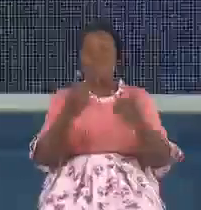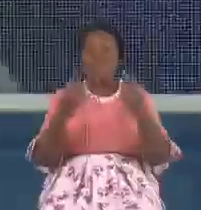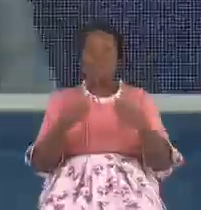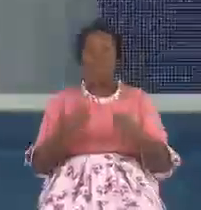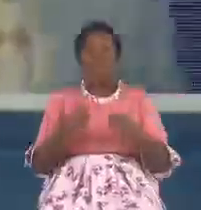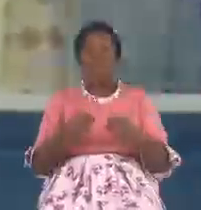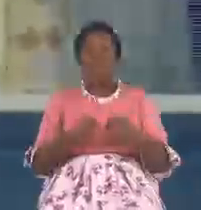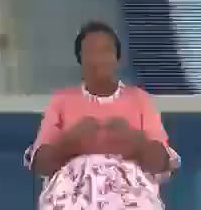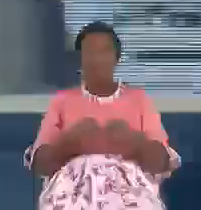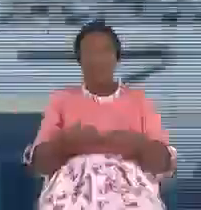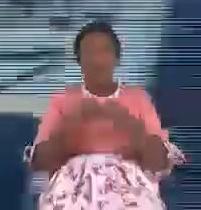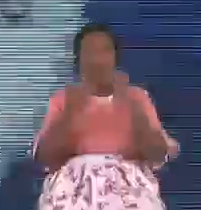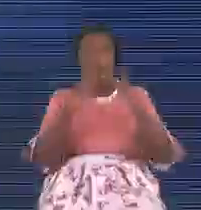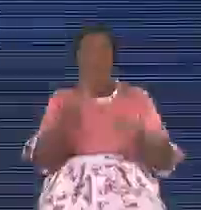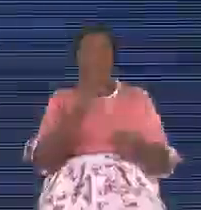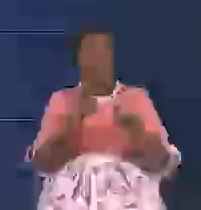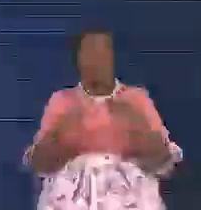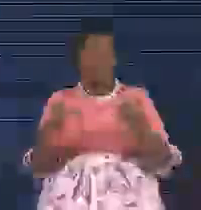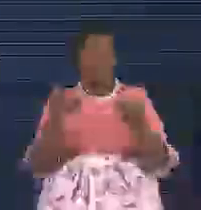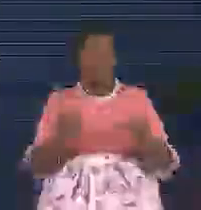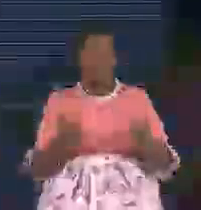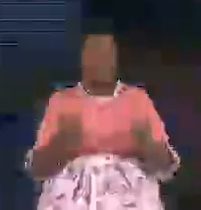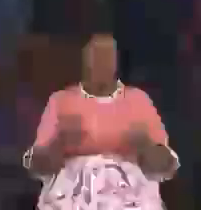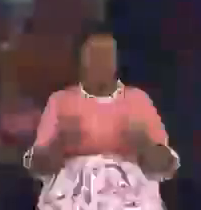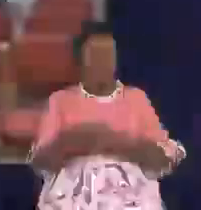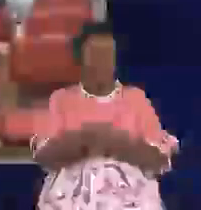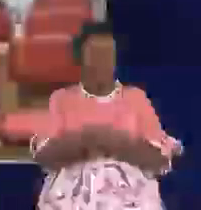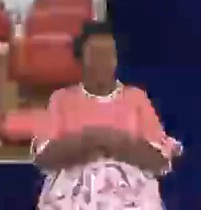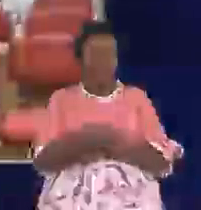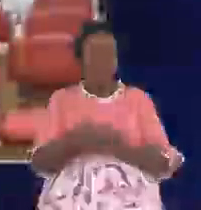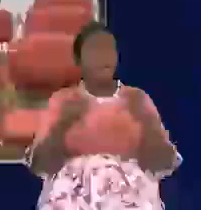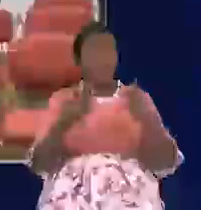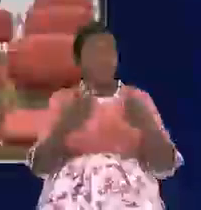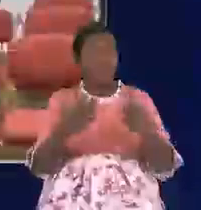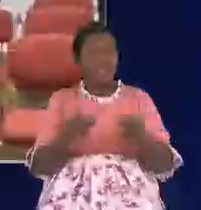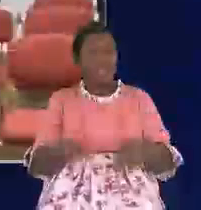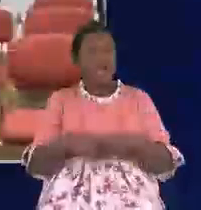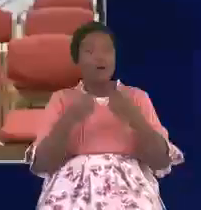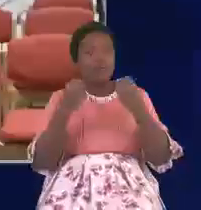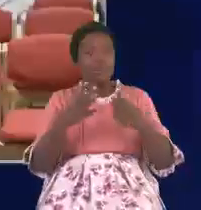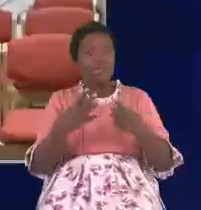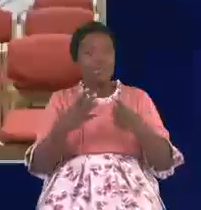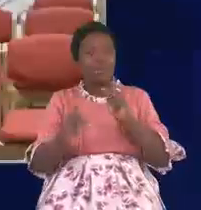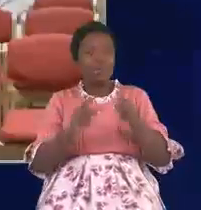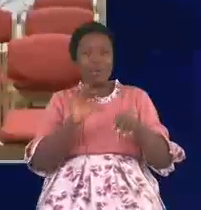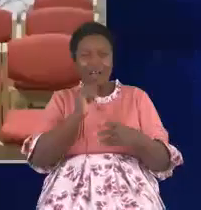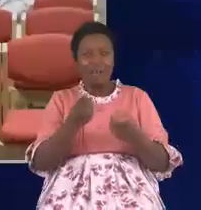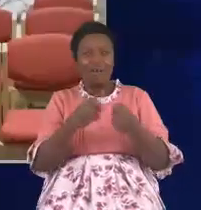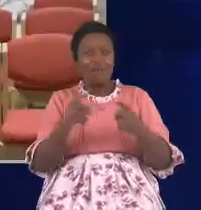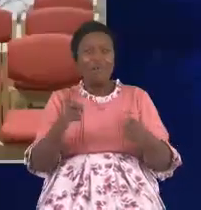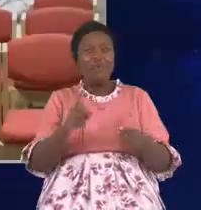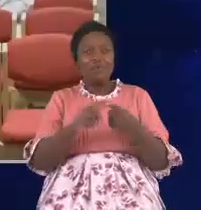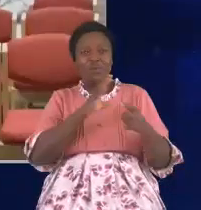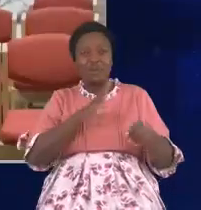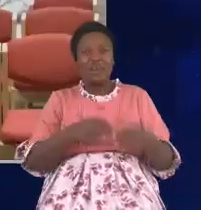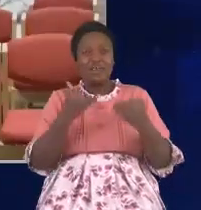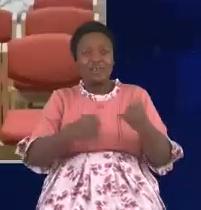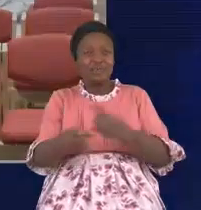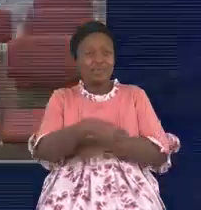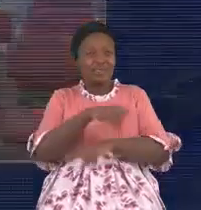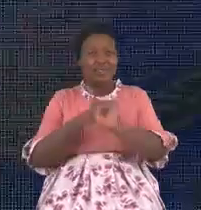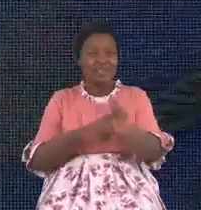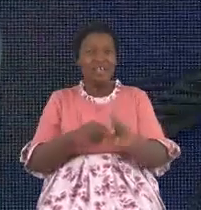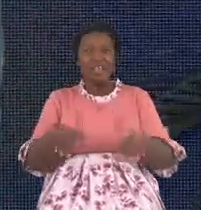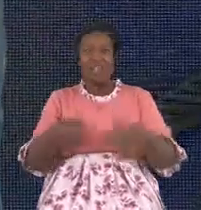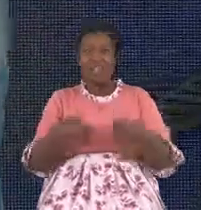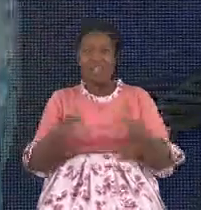many are coming today let everyone see you there how many are coming to christ today let everyone see you there how many are coming